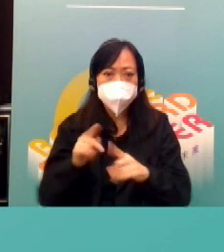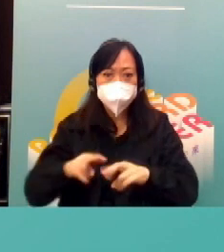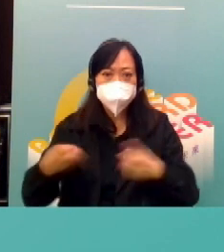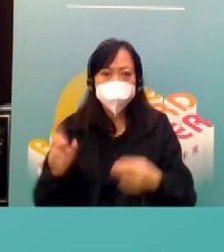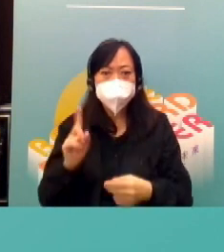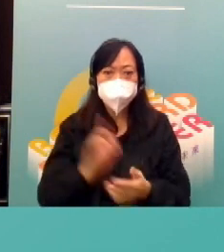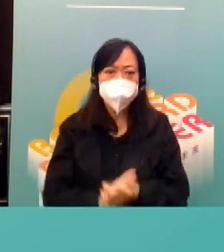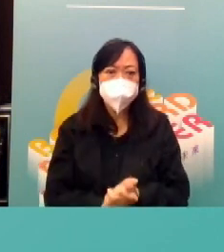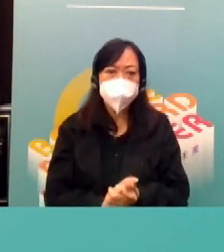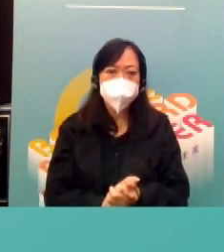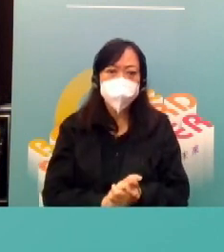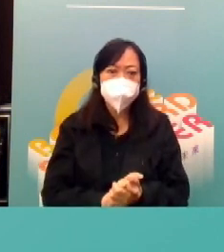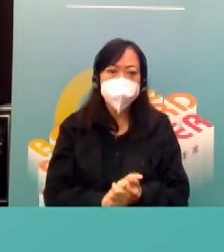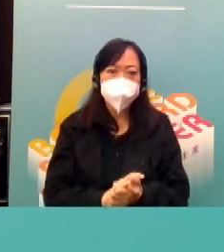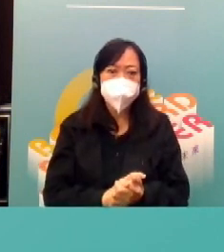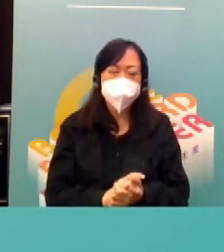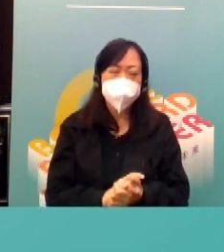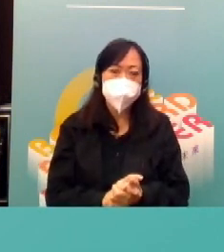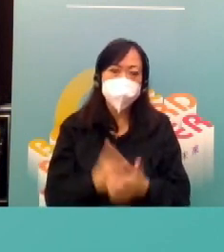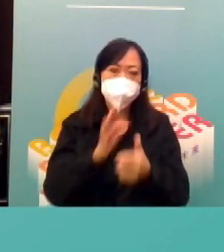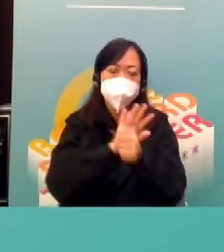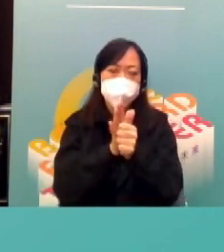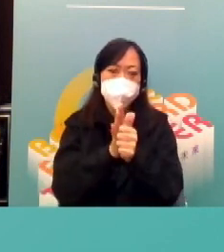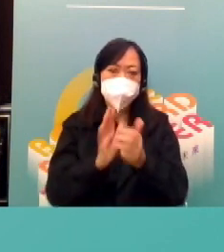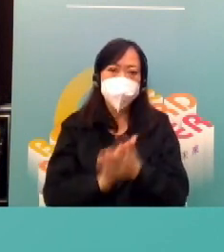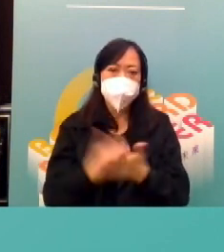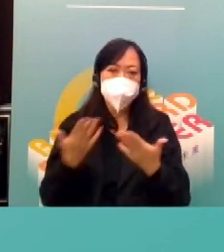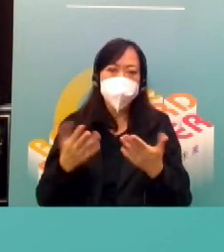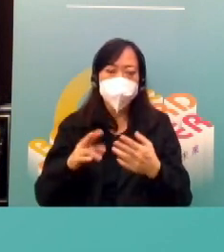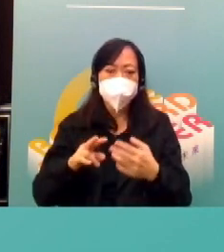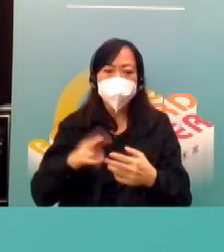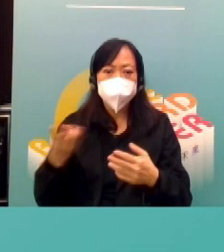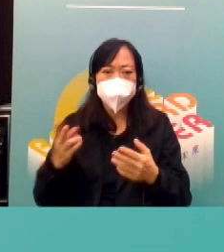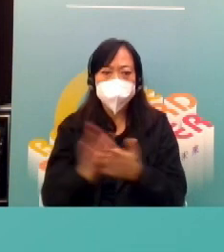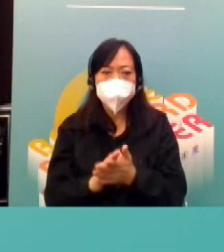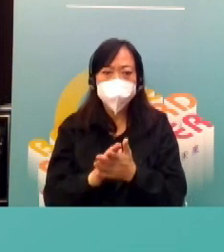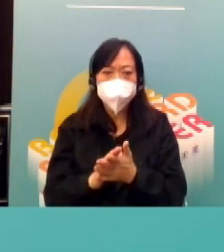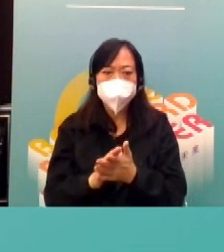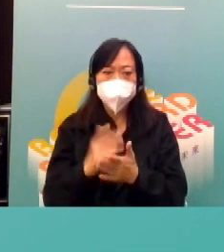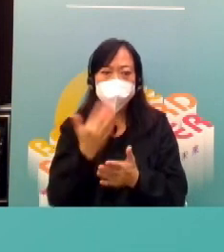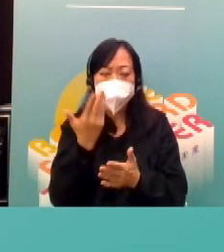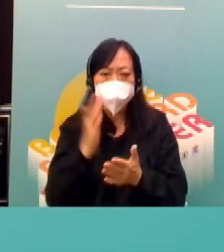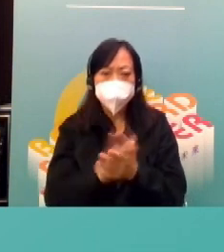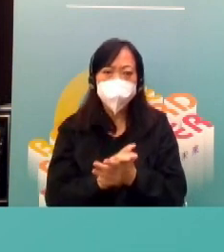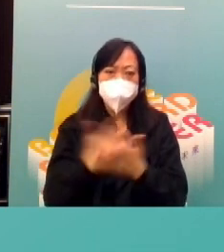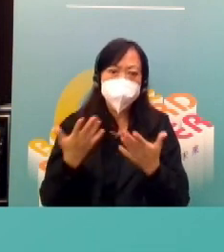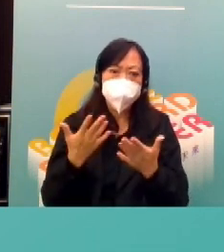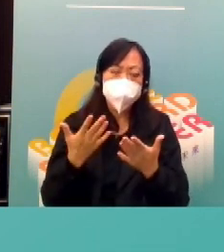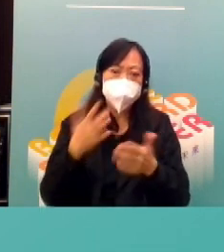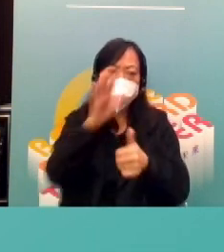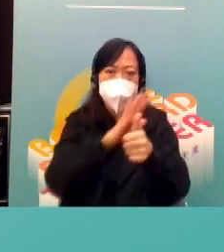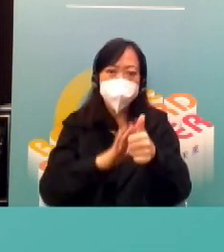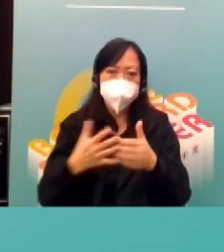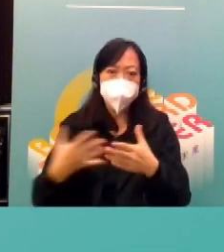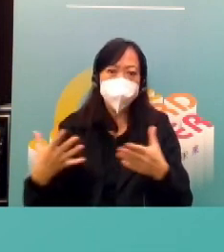kind of defining features of the pandemic has been the digital transformation that has permeated all of our lives. And I'll be honest with you, as a Chief of Technology Innovation for